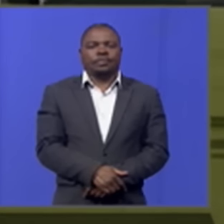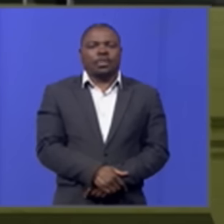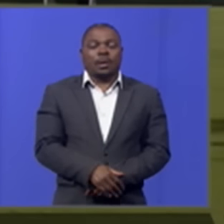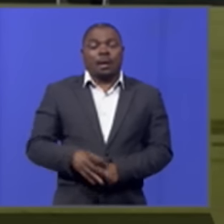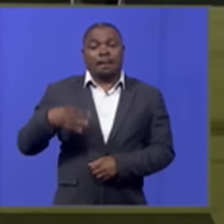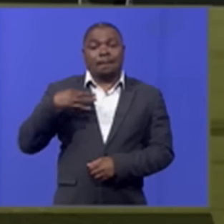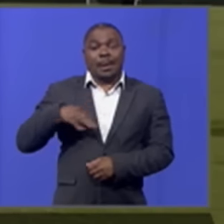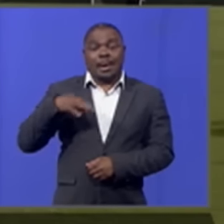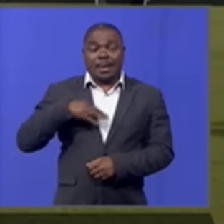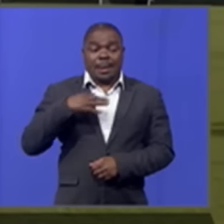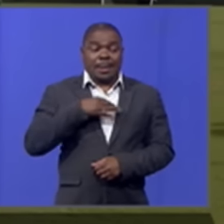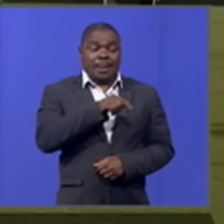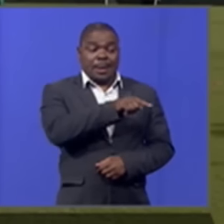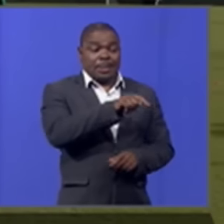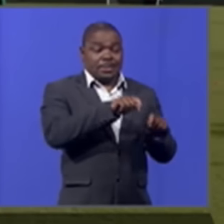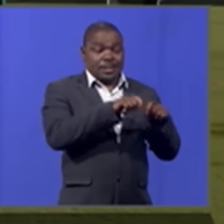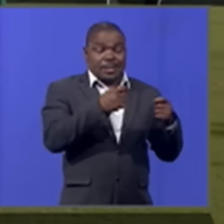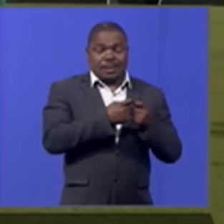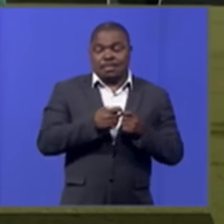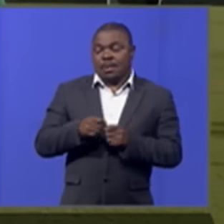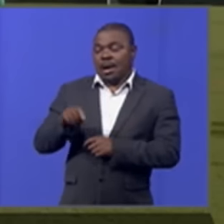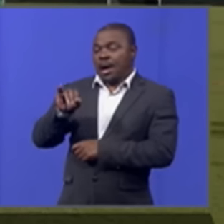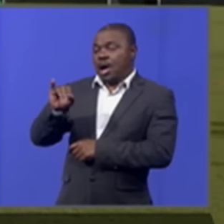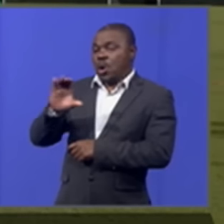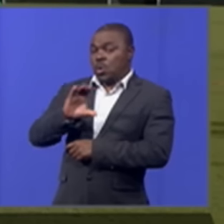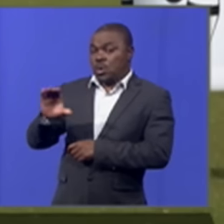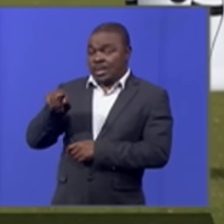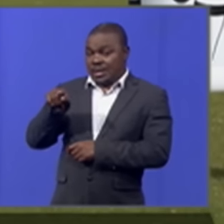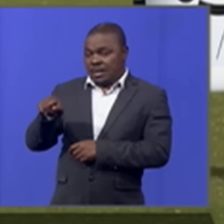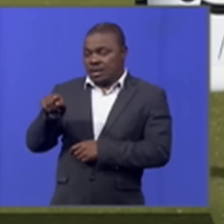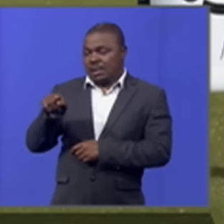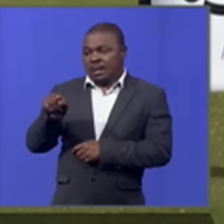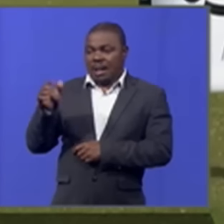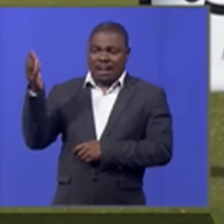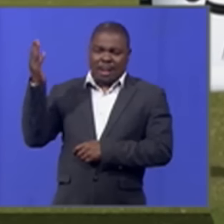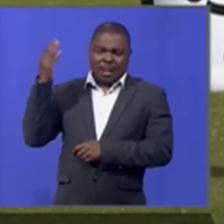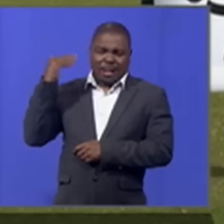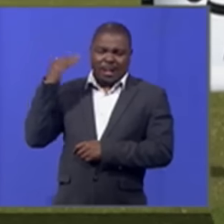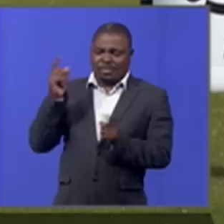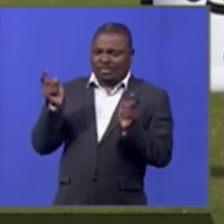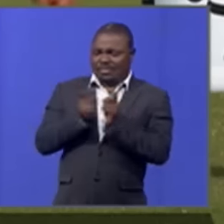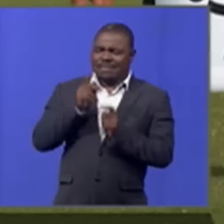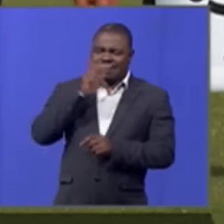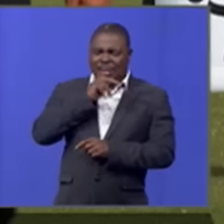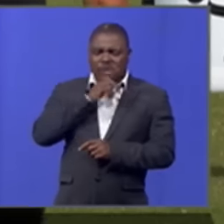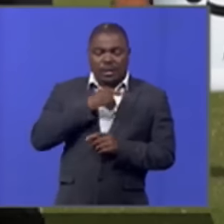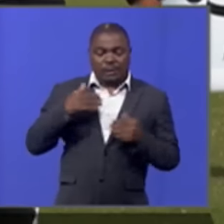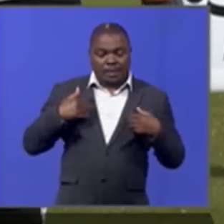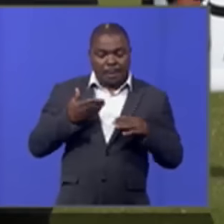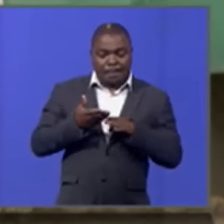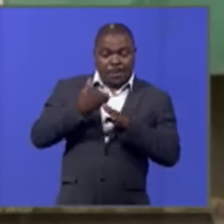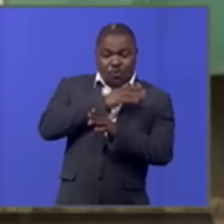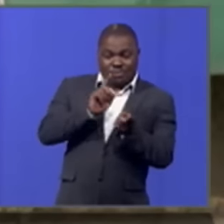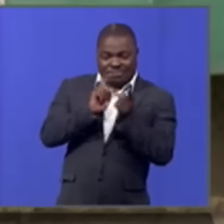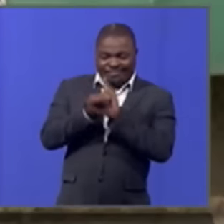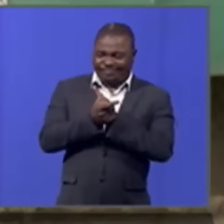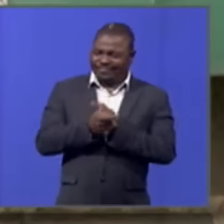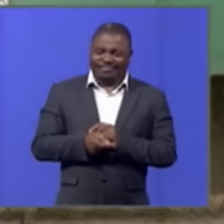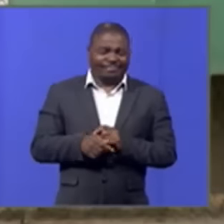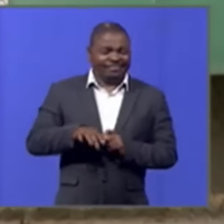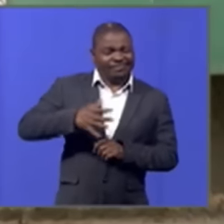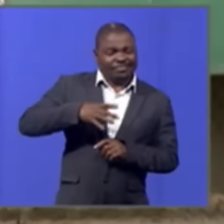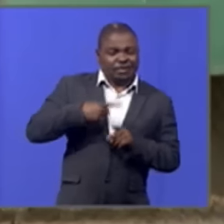Banyana papading ya bona le Ivory Coast ka Labohlano e ne e bontsha bofokodi haholo karolong ya pele ya papadi. Dintlha tse hlabilweng ke